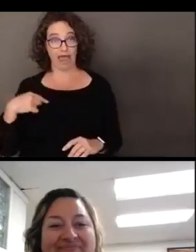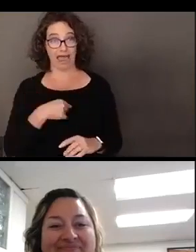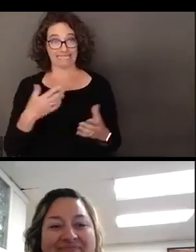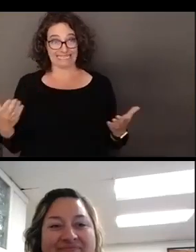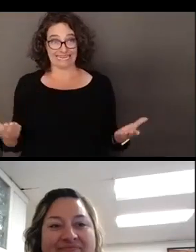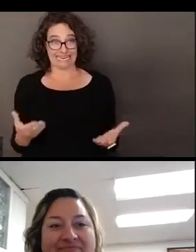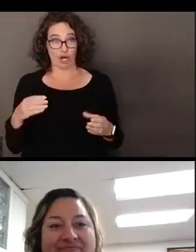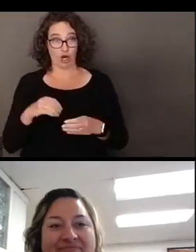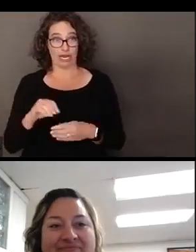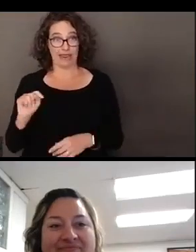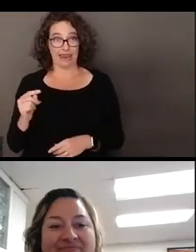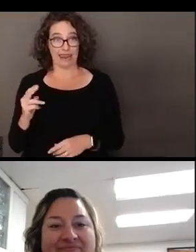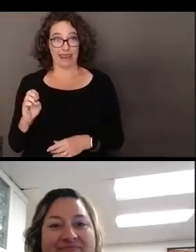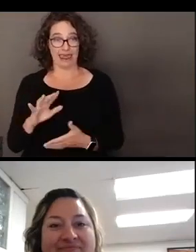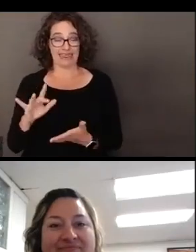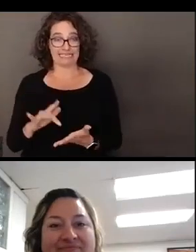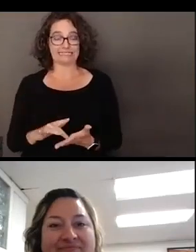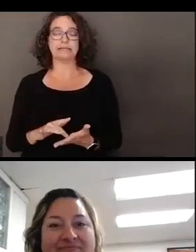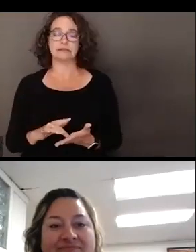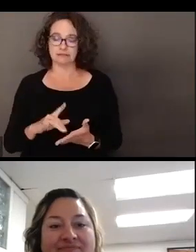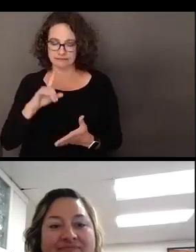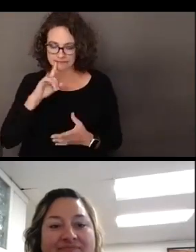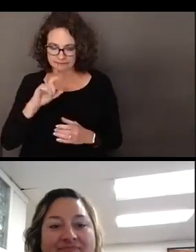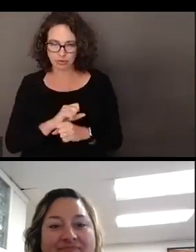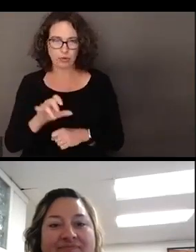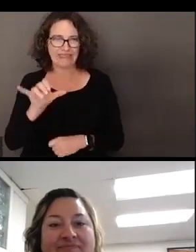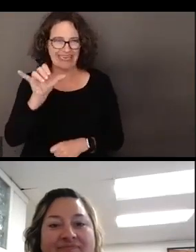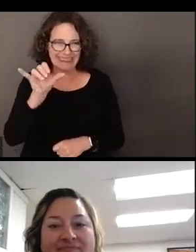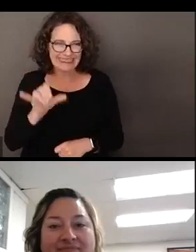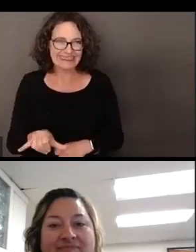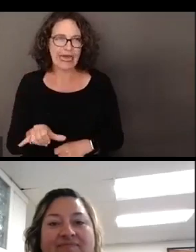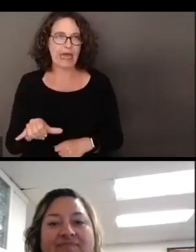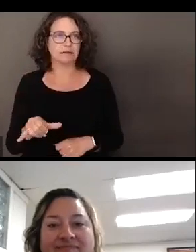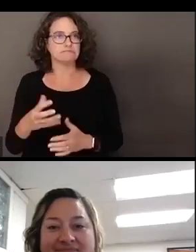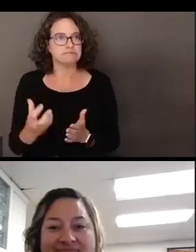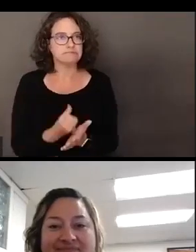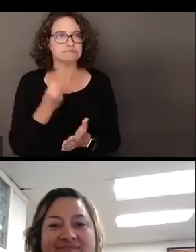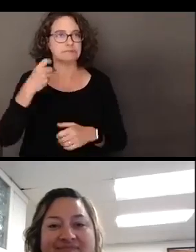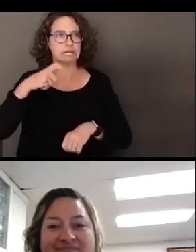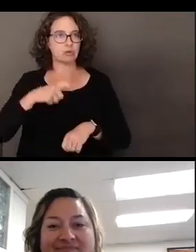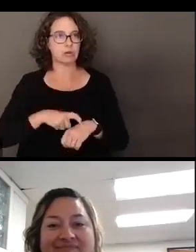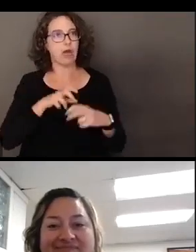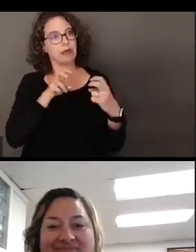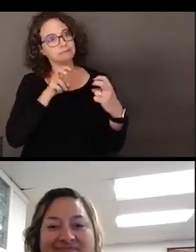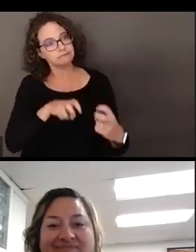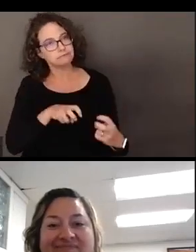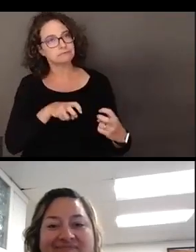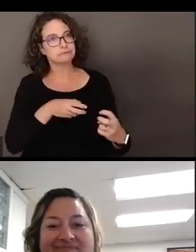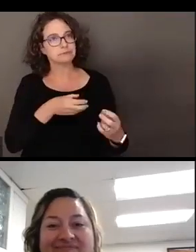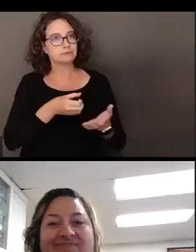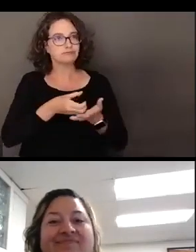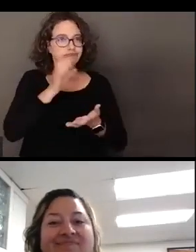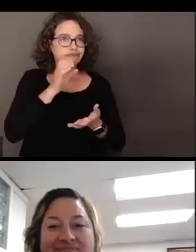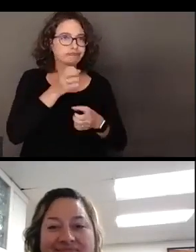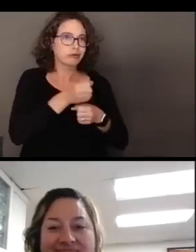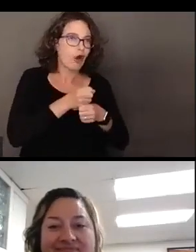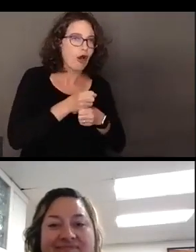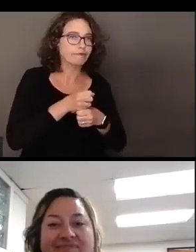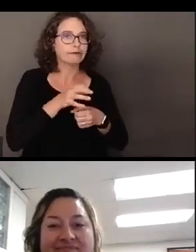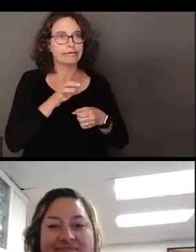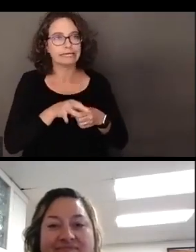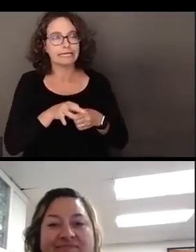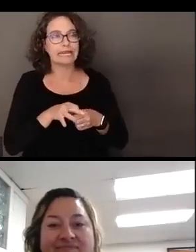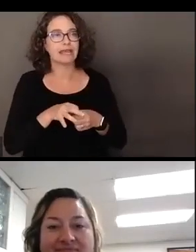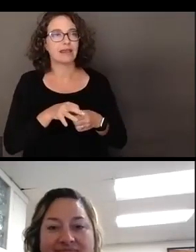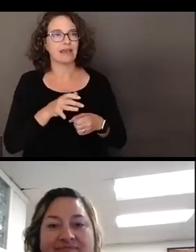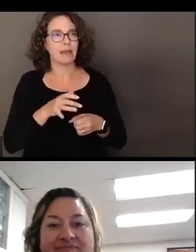is truly that, taking the time to have a cup of tea or coffee and being present and value the